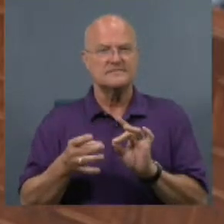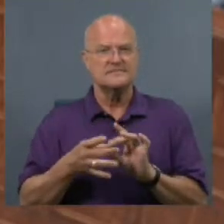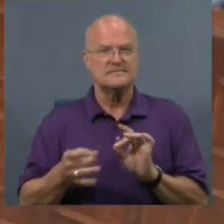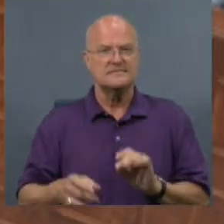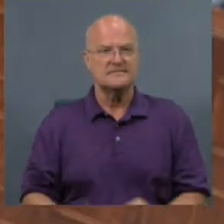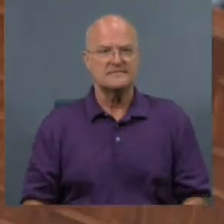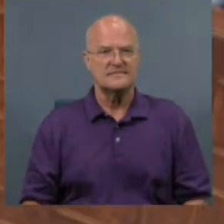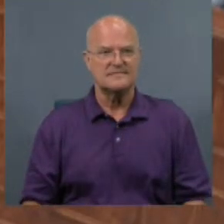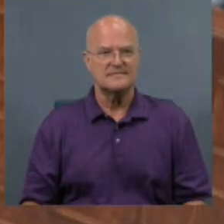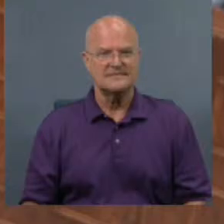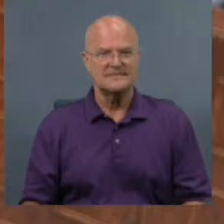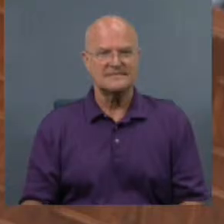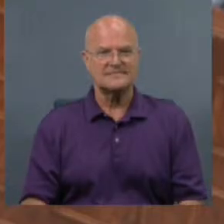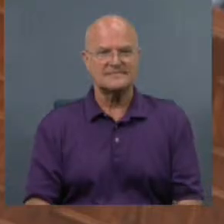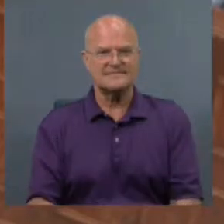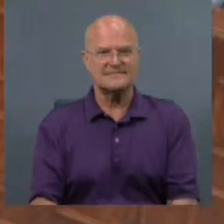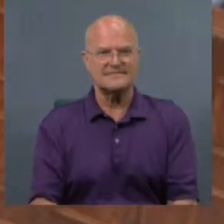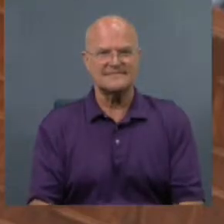Well,